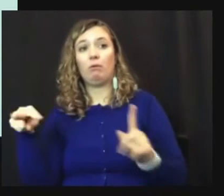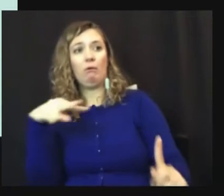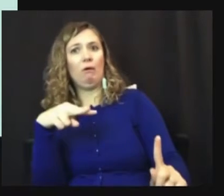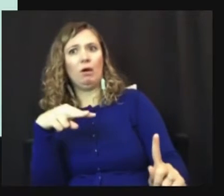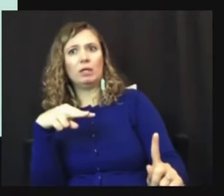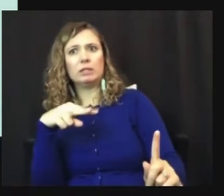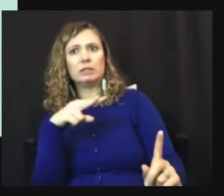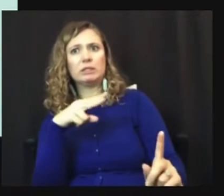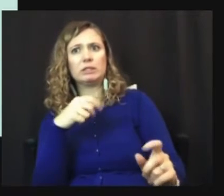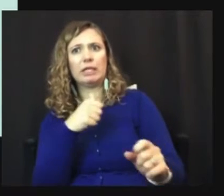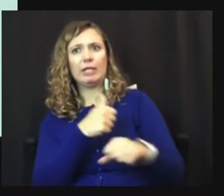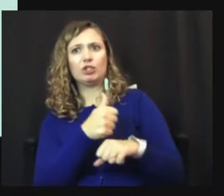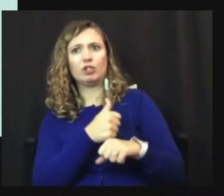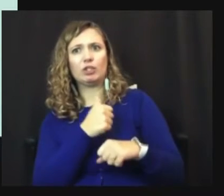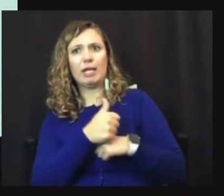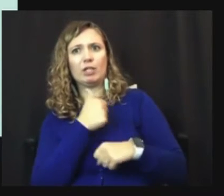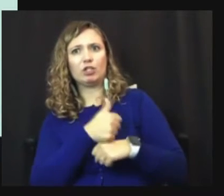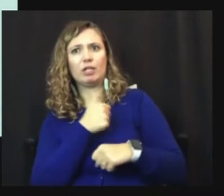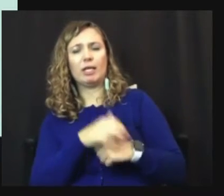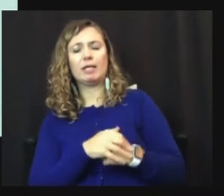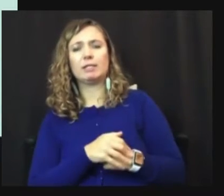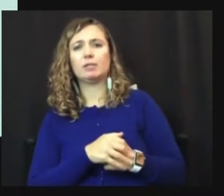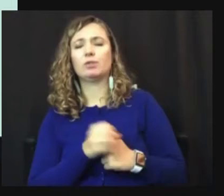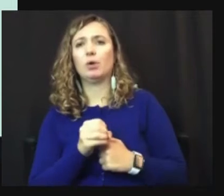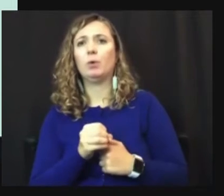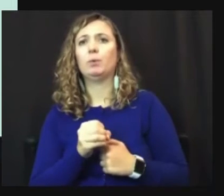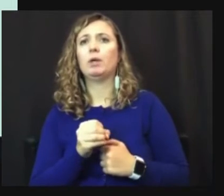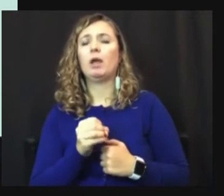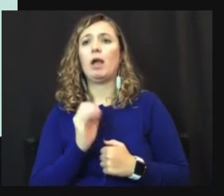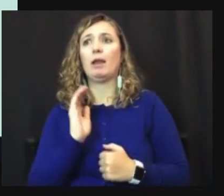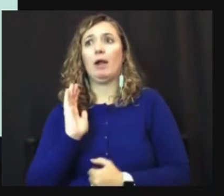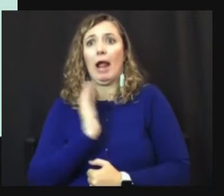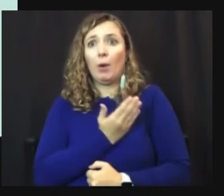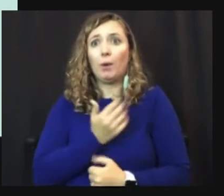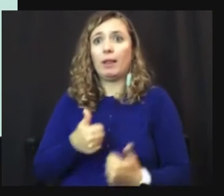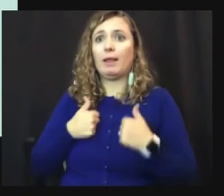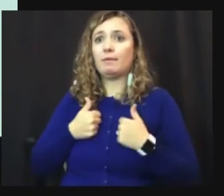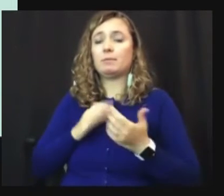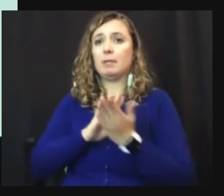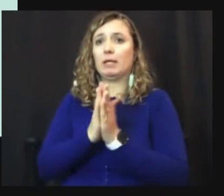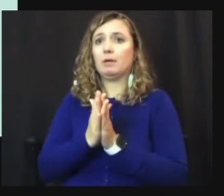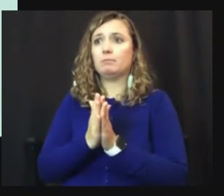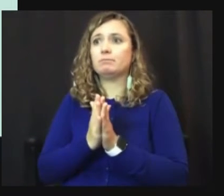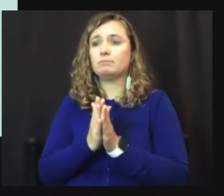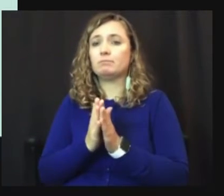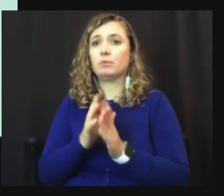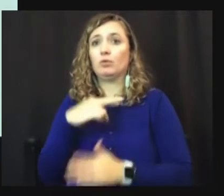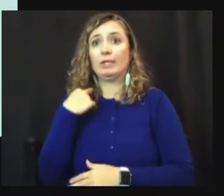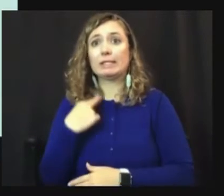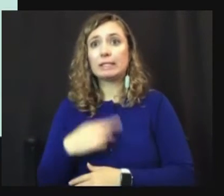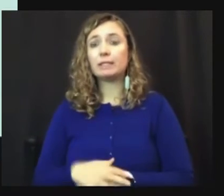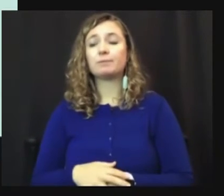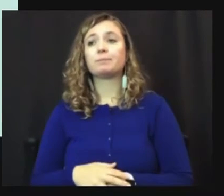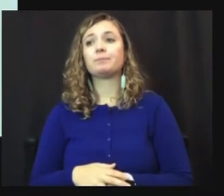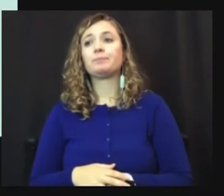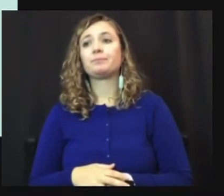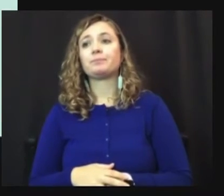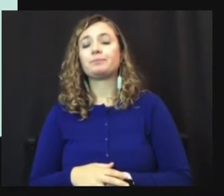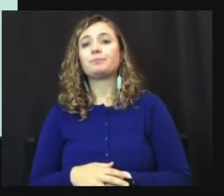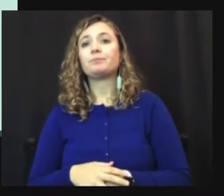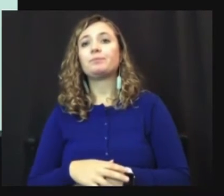risk. So we really need to work on destigmatizing stimming for the comfort of our bodies,